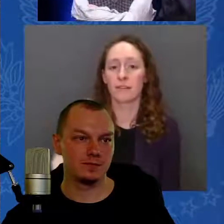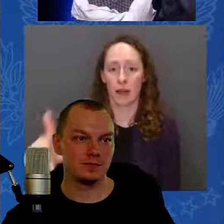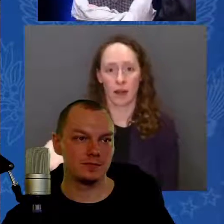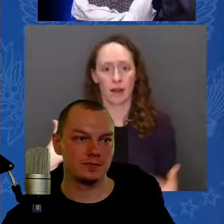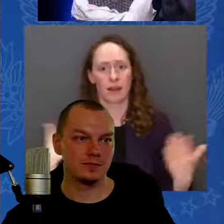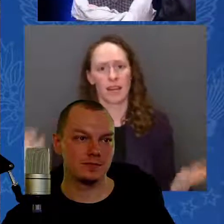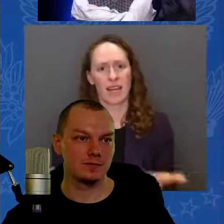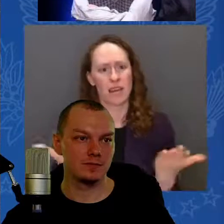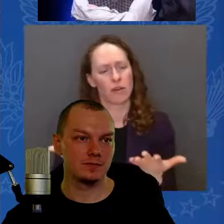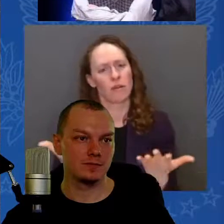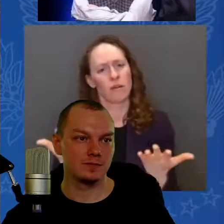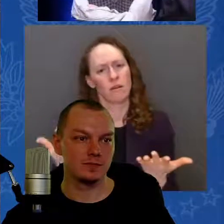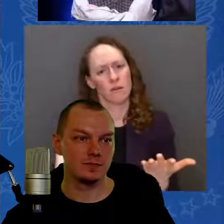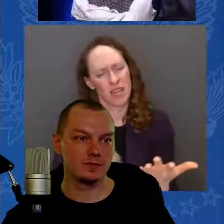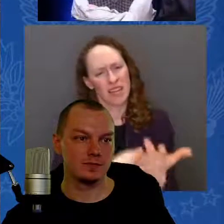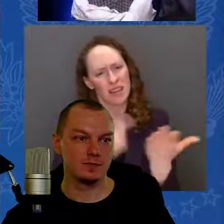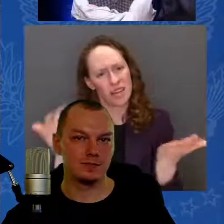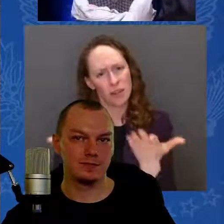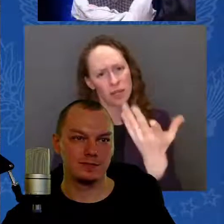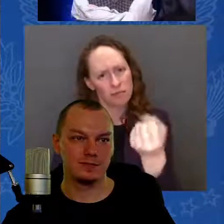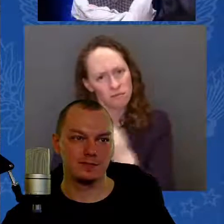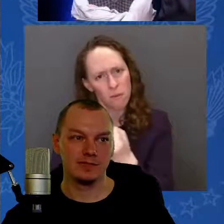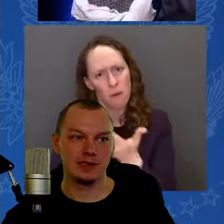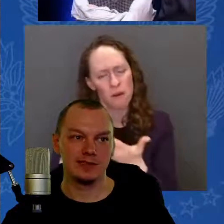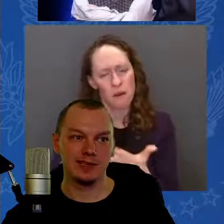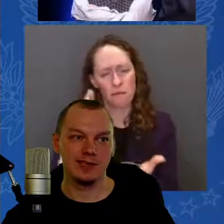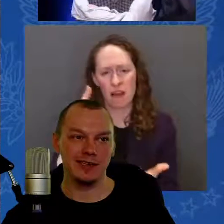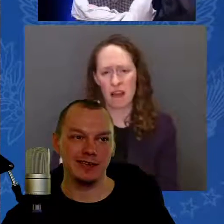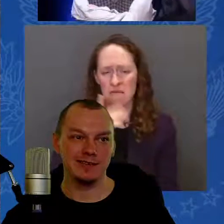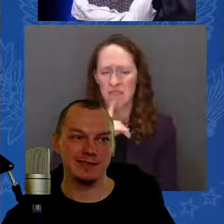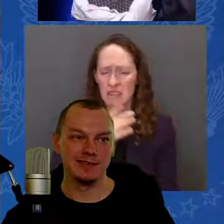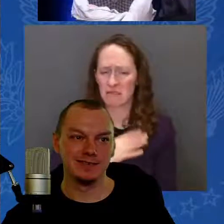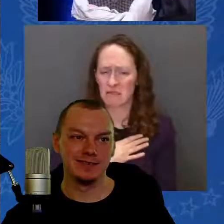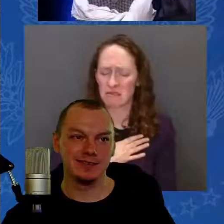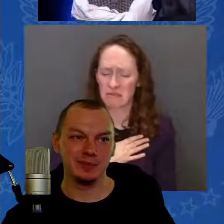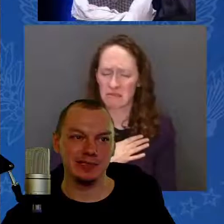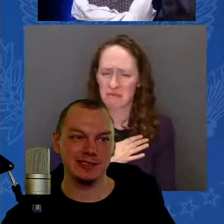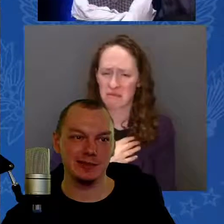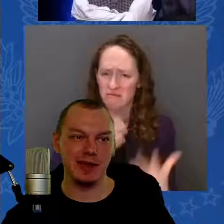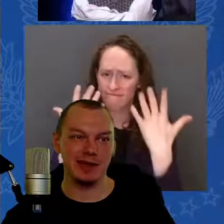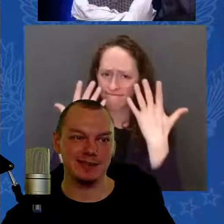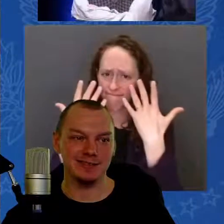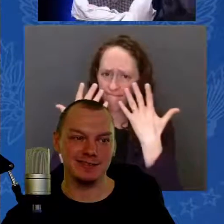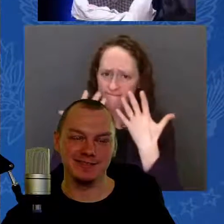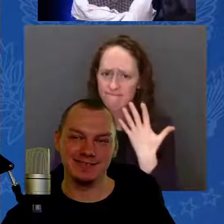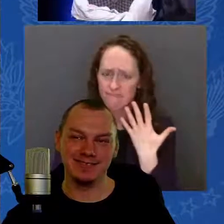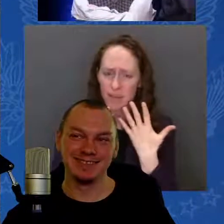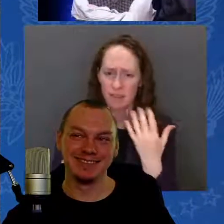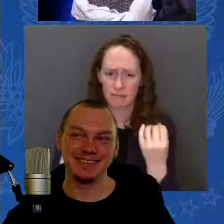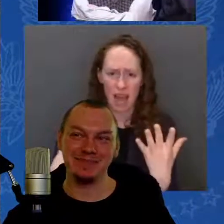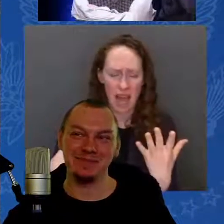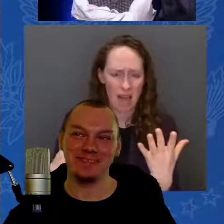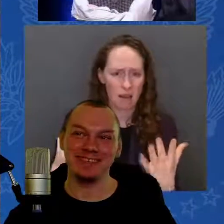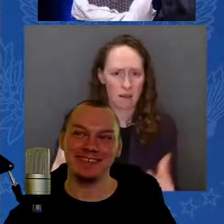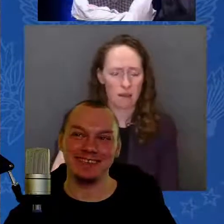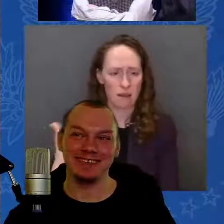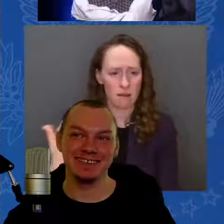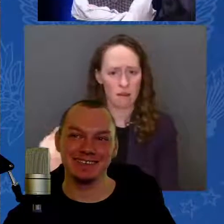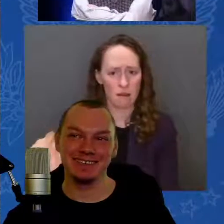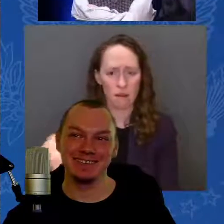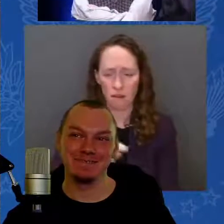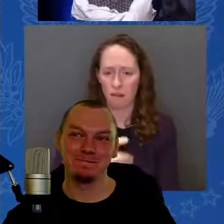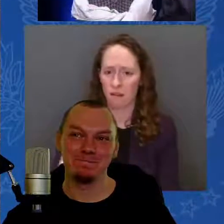years around the country. Jay Cannon, dementia blockers, something like